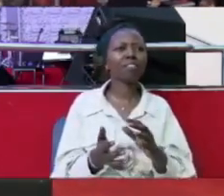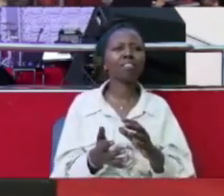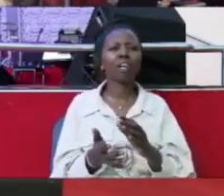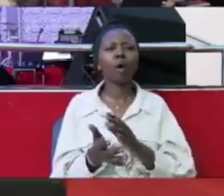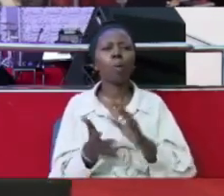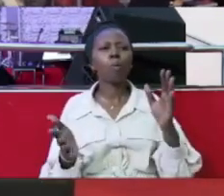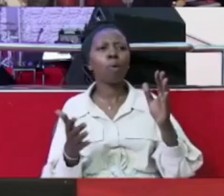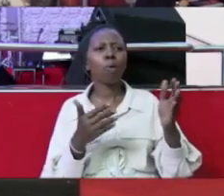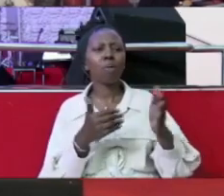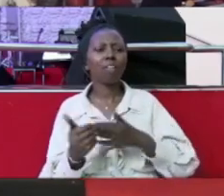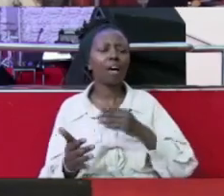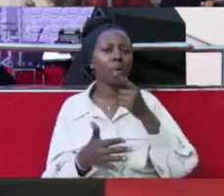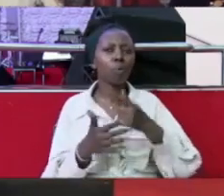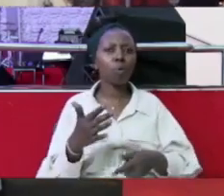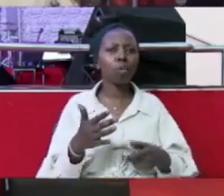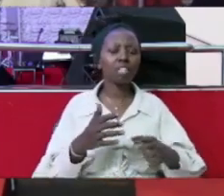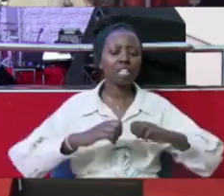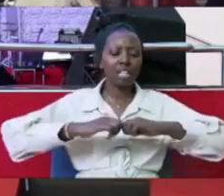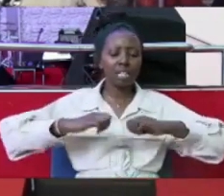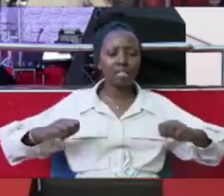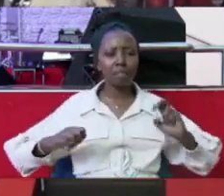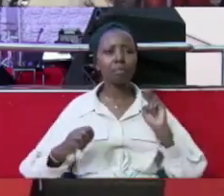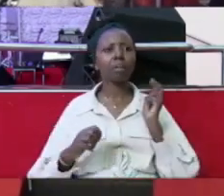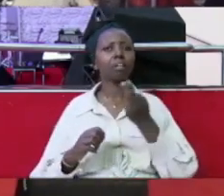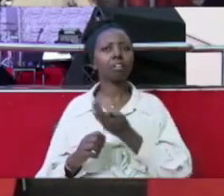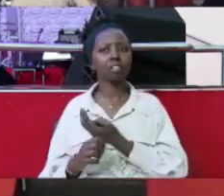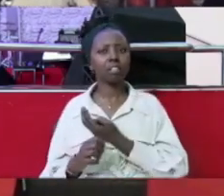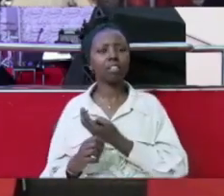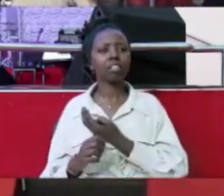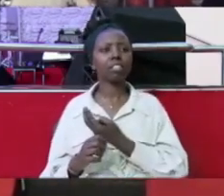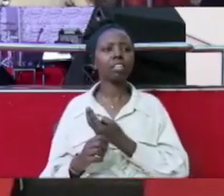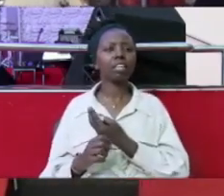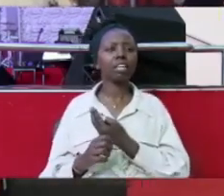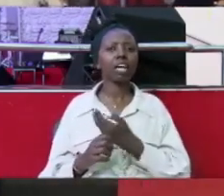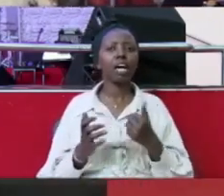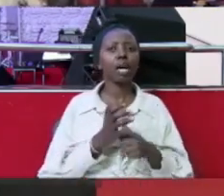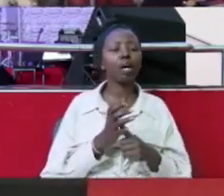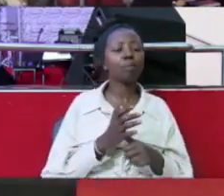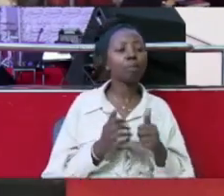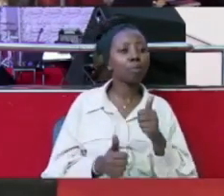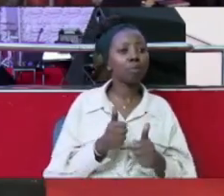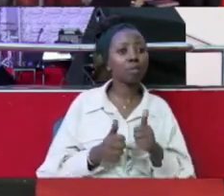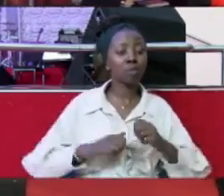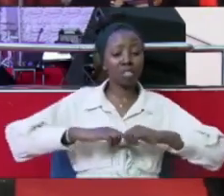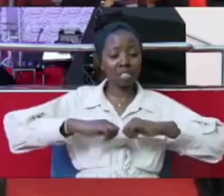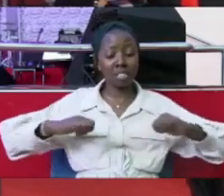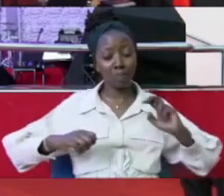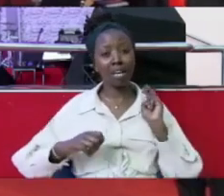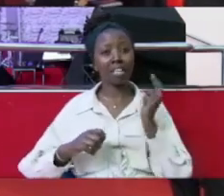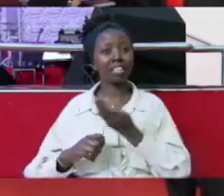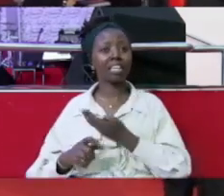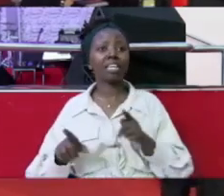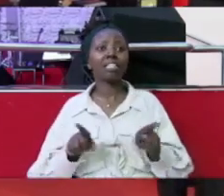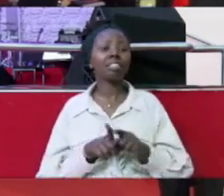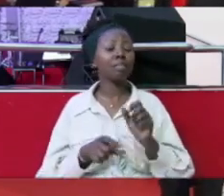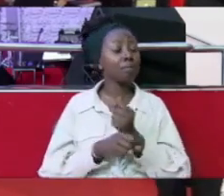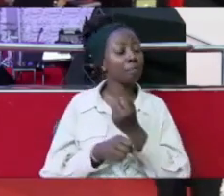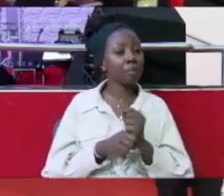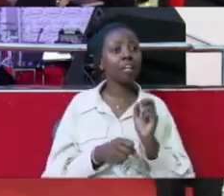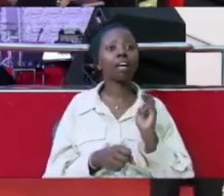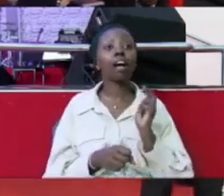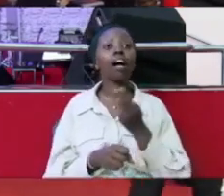us. Ni nyingi kuliko mambo ambayo inaleta ugomvi. And those that divide us are of our own making. Na mambo ambayo yanaleta ugomvi ni